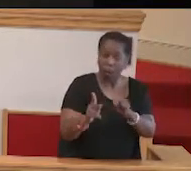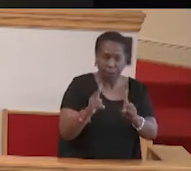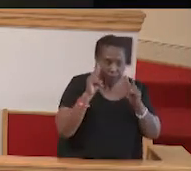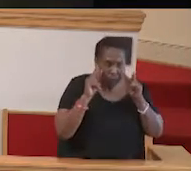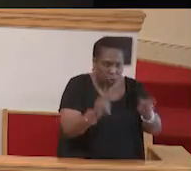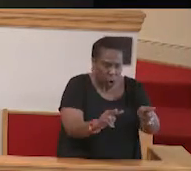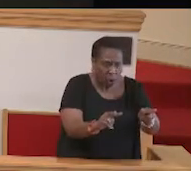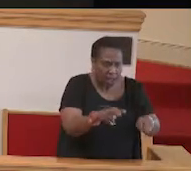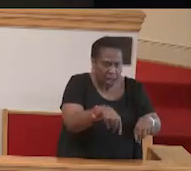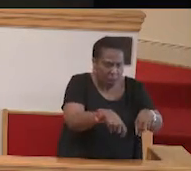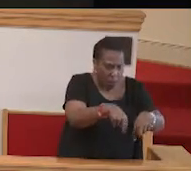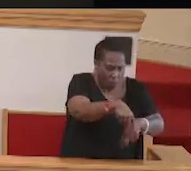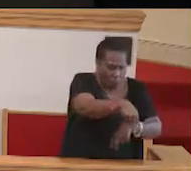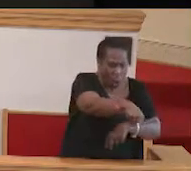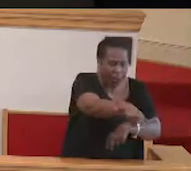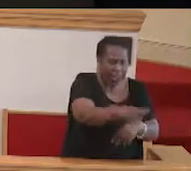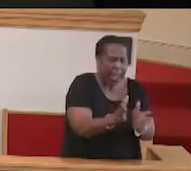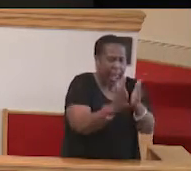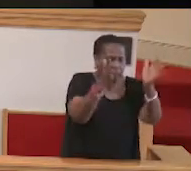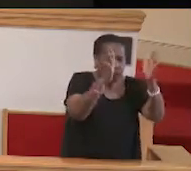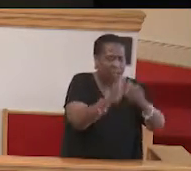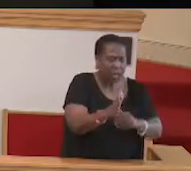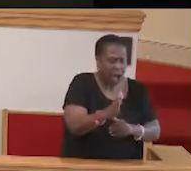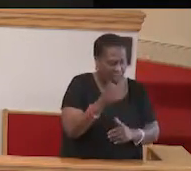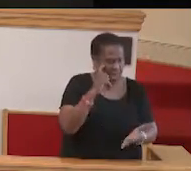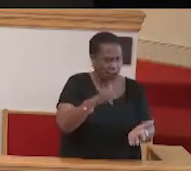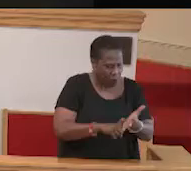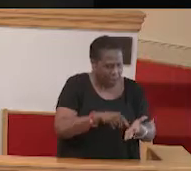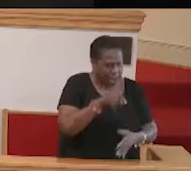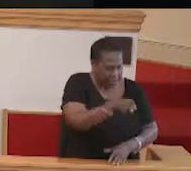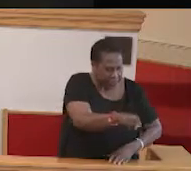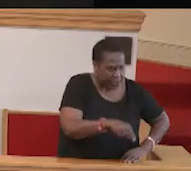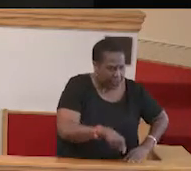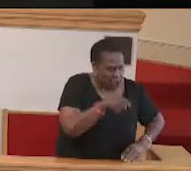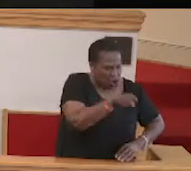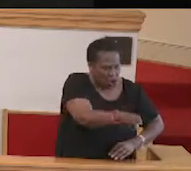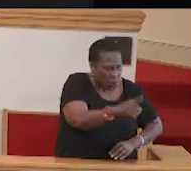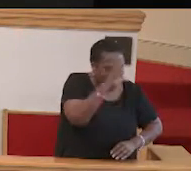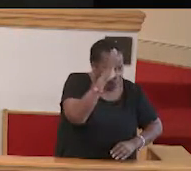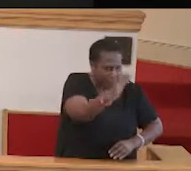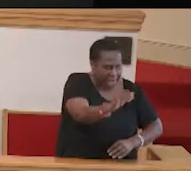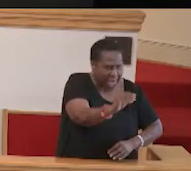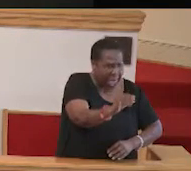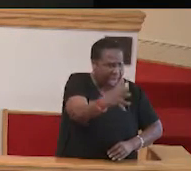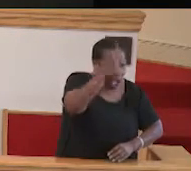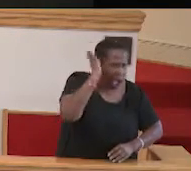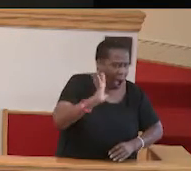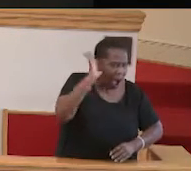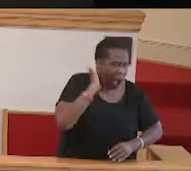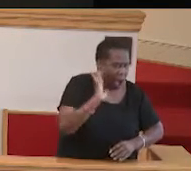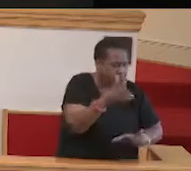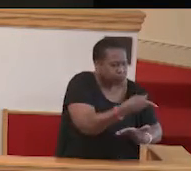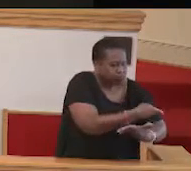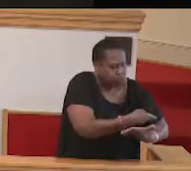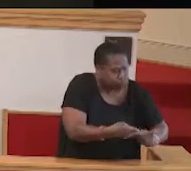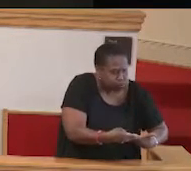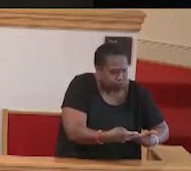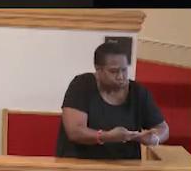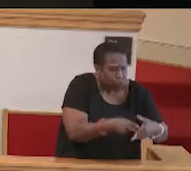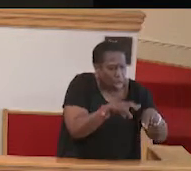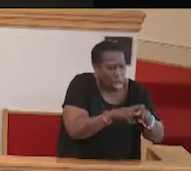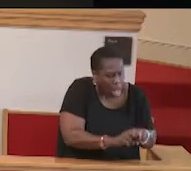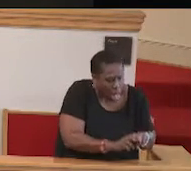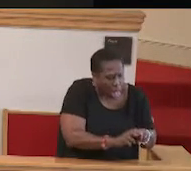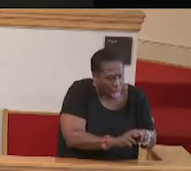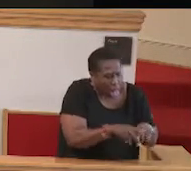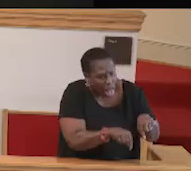him walking and praising God, and they recognized him as the one who used to sit and ask for